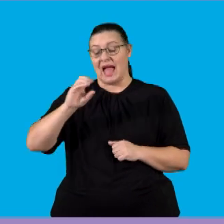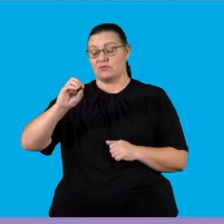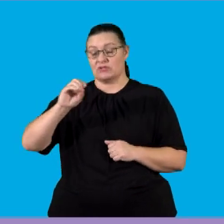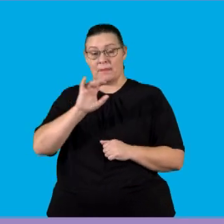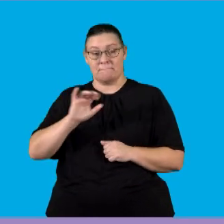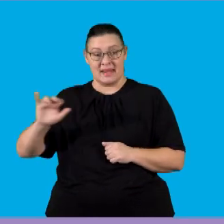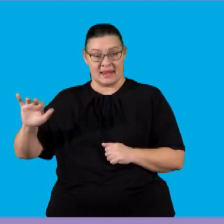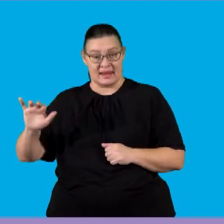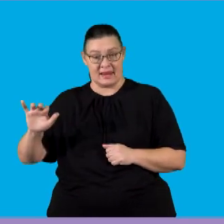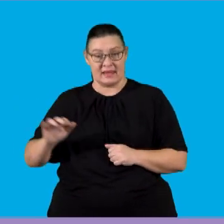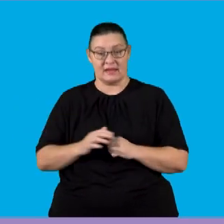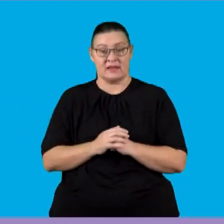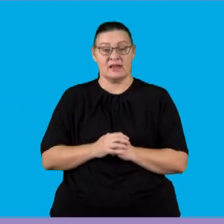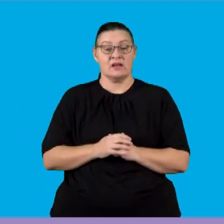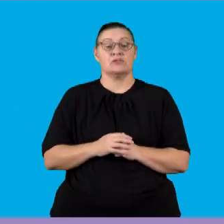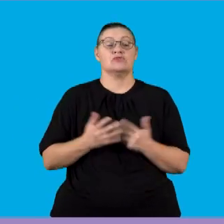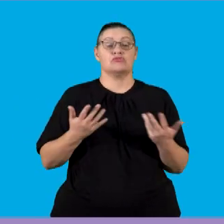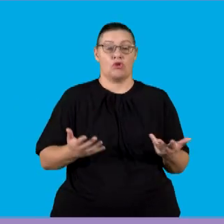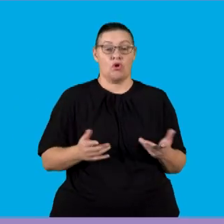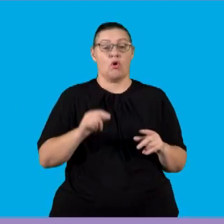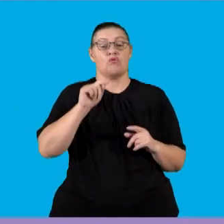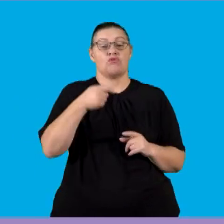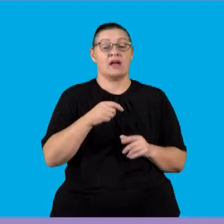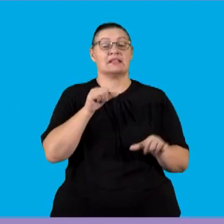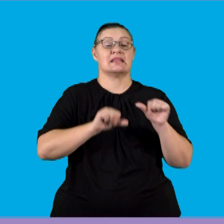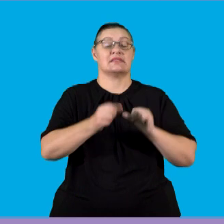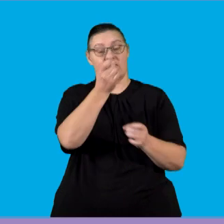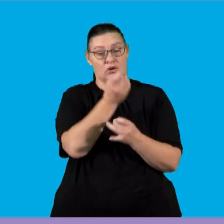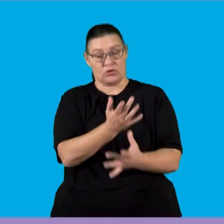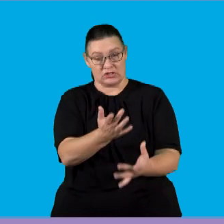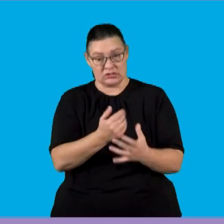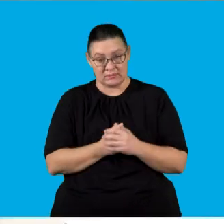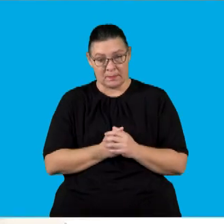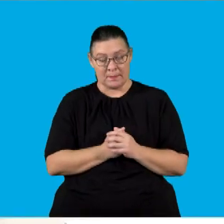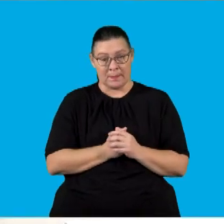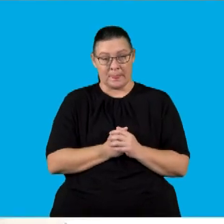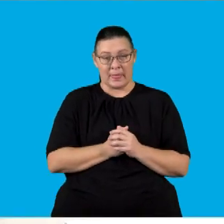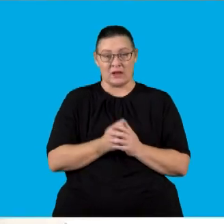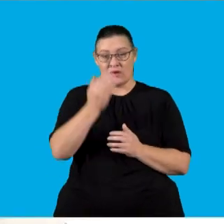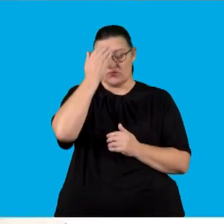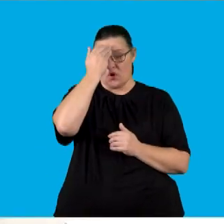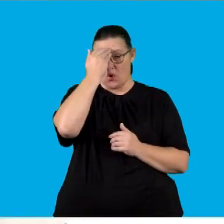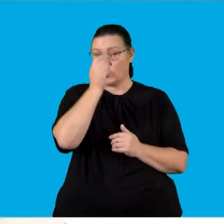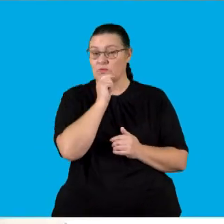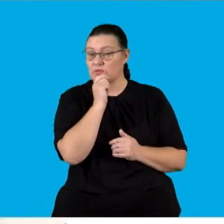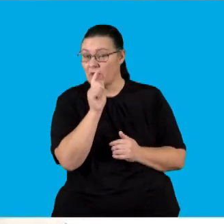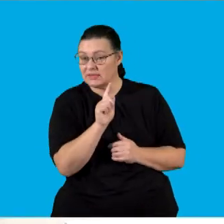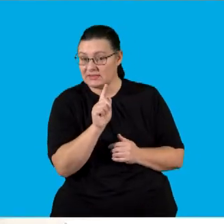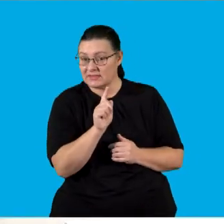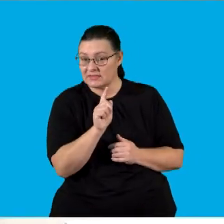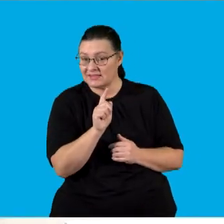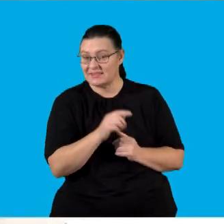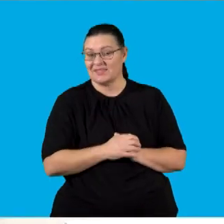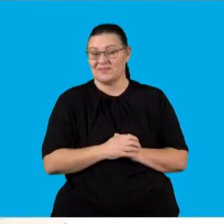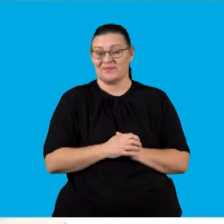89,100,000,000. So we are going to write that in scientific notation. Now, do you know what decimal we are going to use to